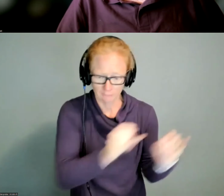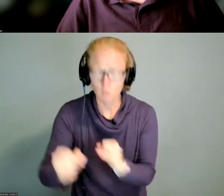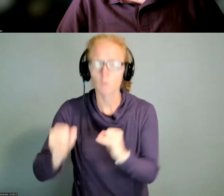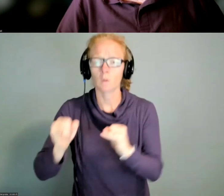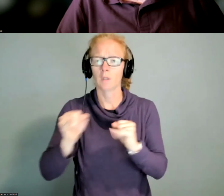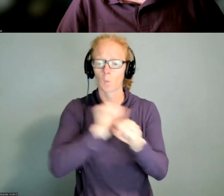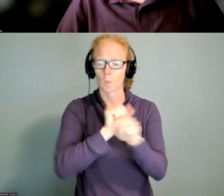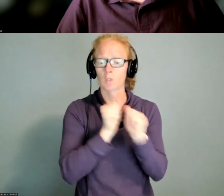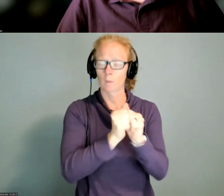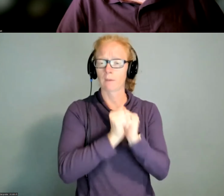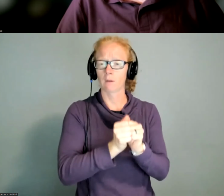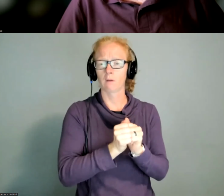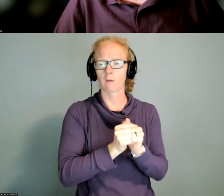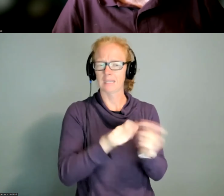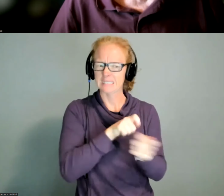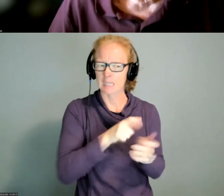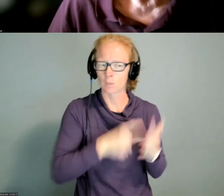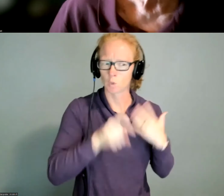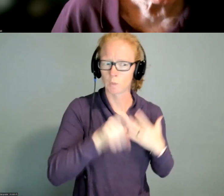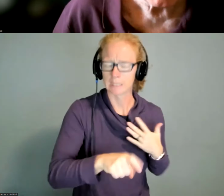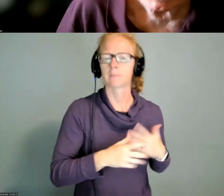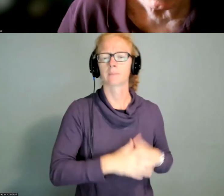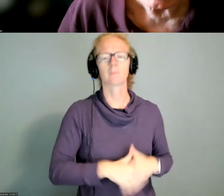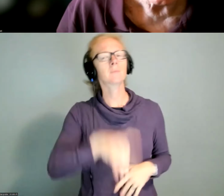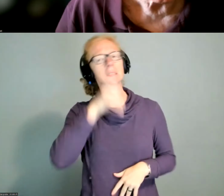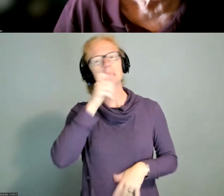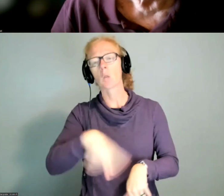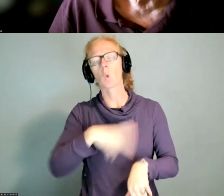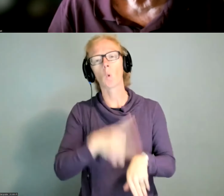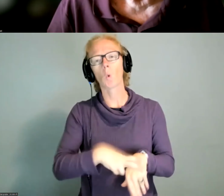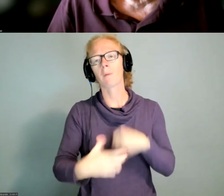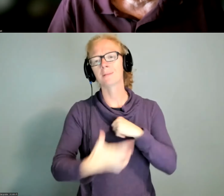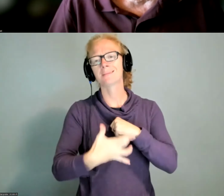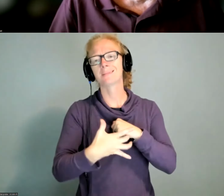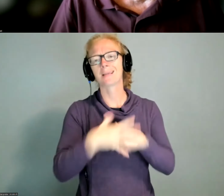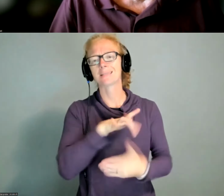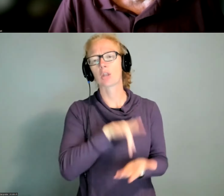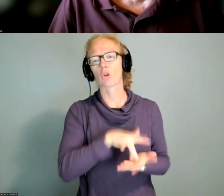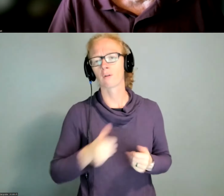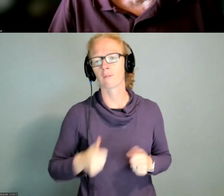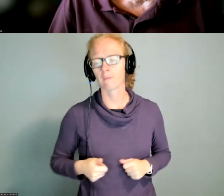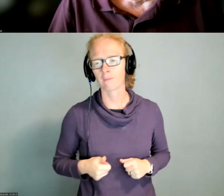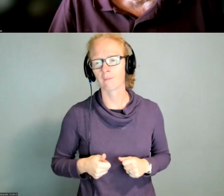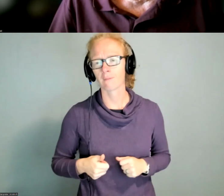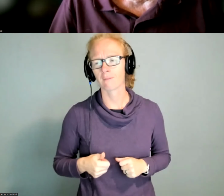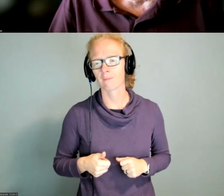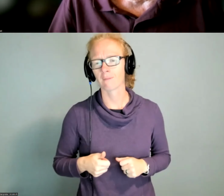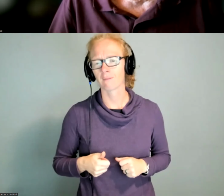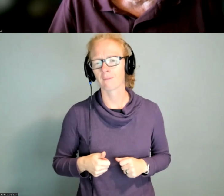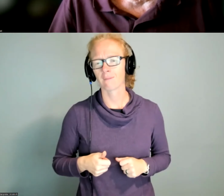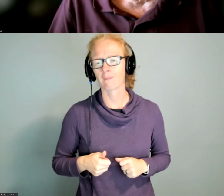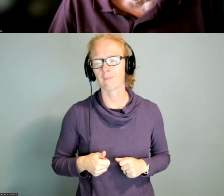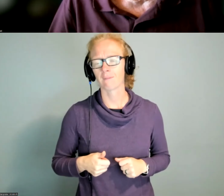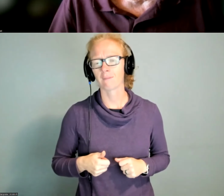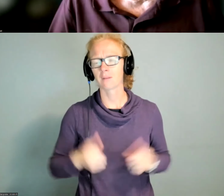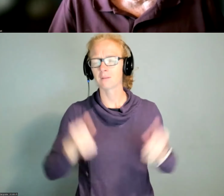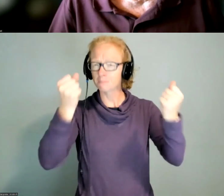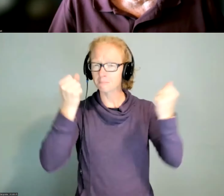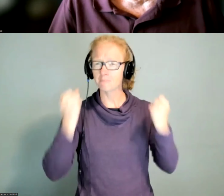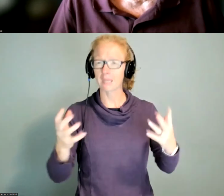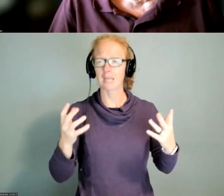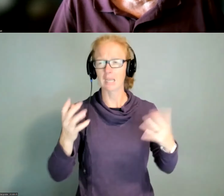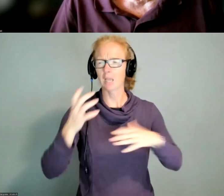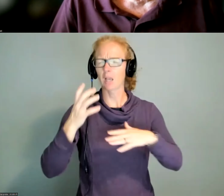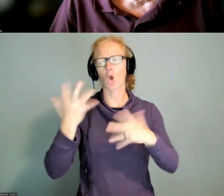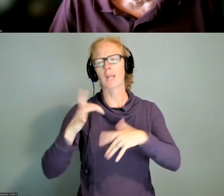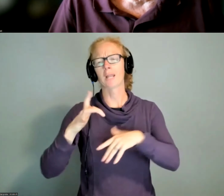get exactly what they need. The other thing is, it's not a normal technology center in the sense of, there's not a lot, but there's many of those around. I